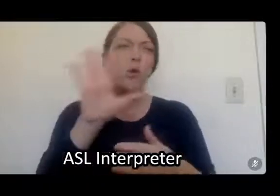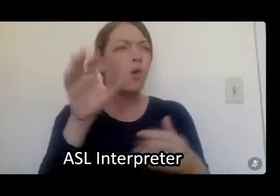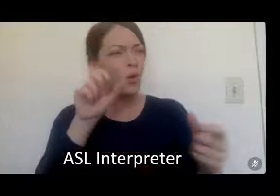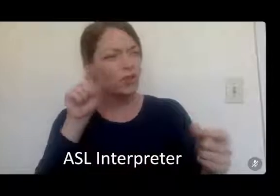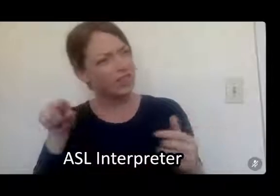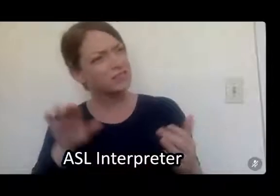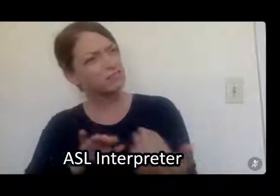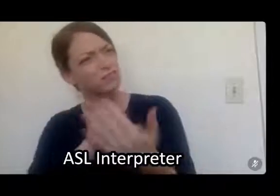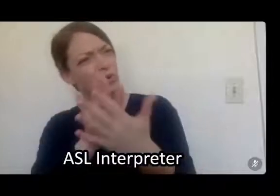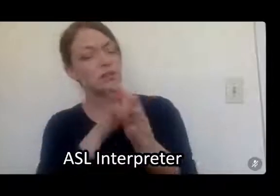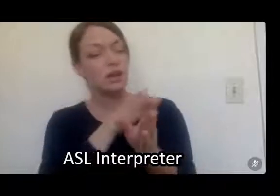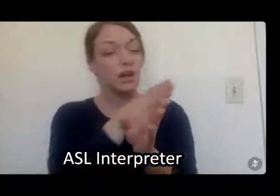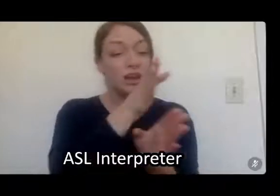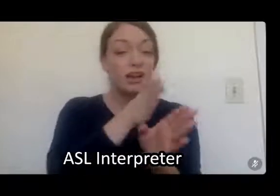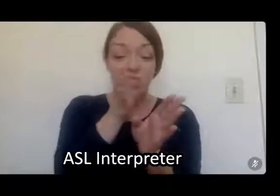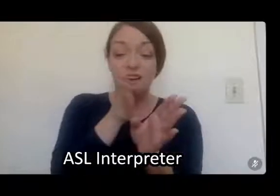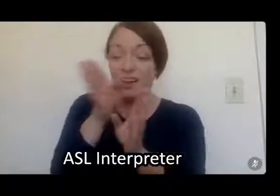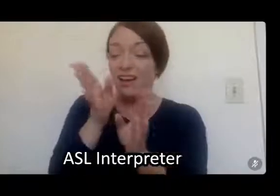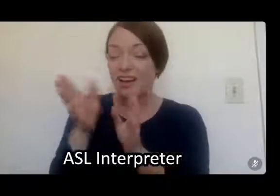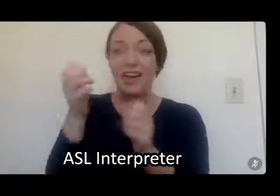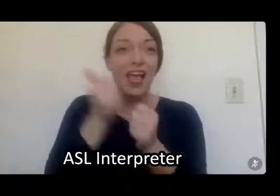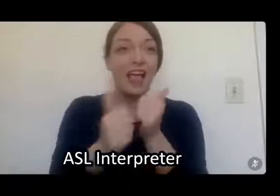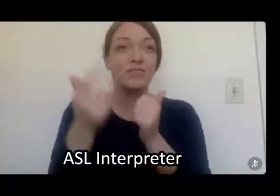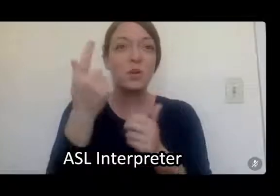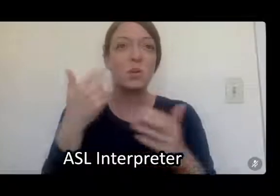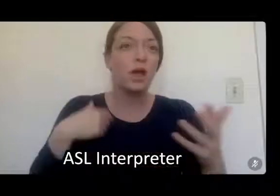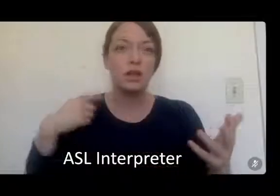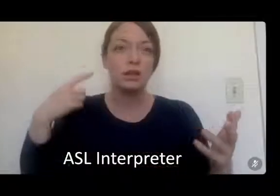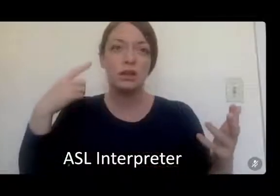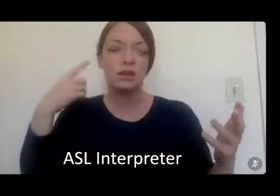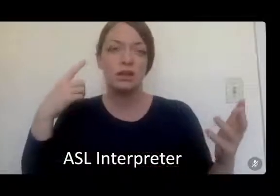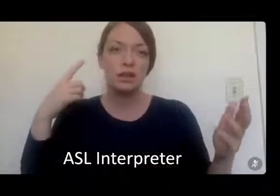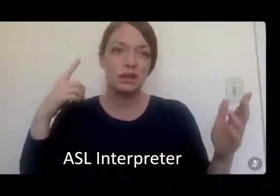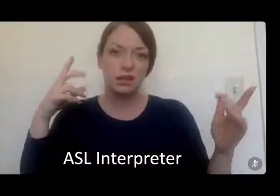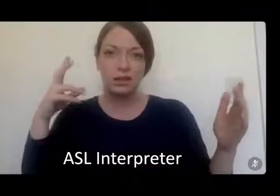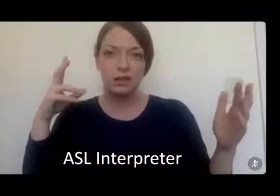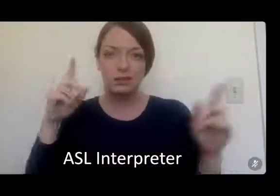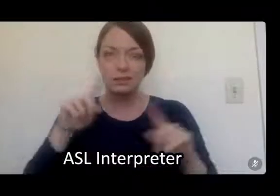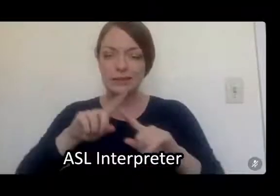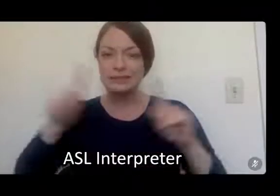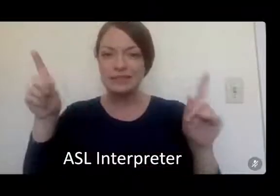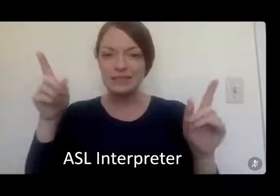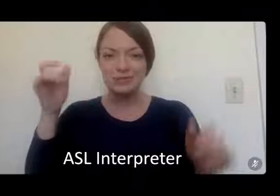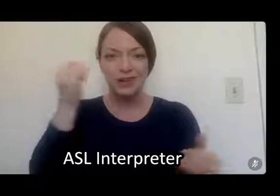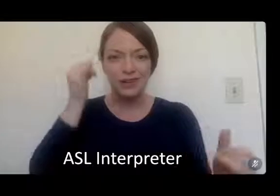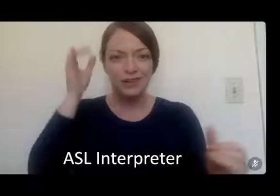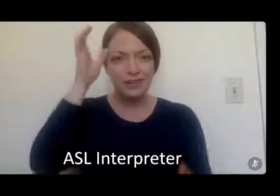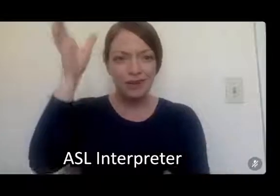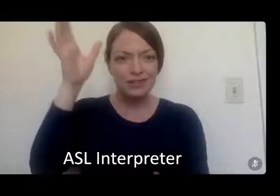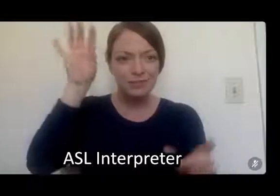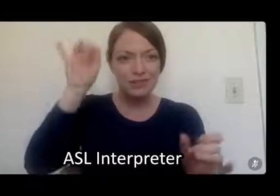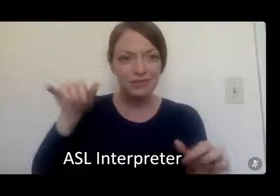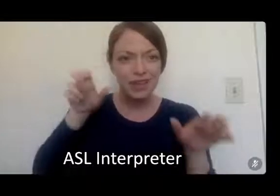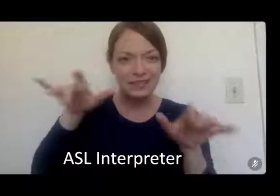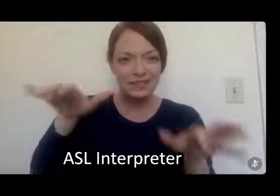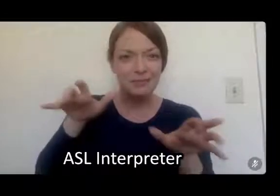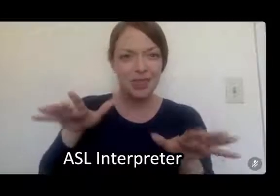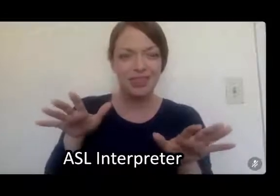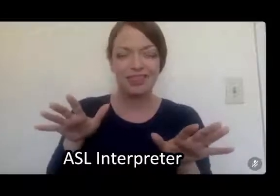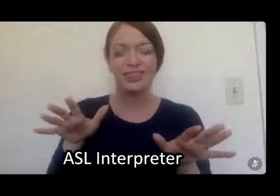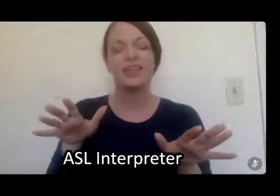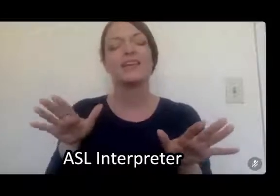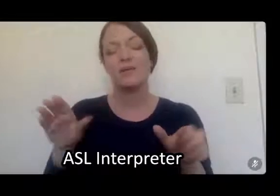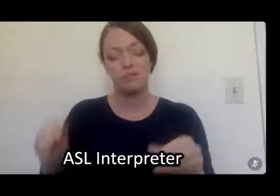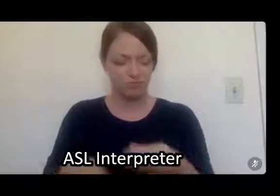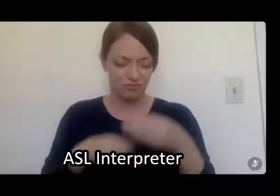it can be used for. And there's a back and forth and they start making plans with the spells. So that's why I bring it up there. But yeah,